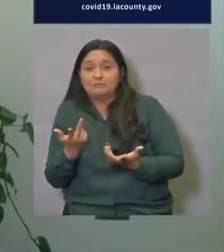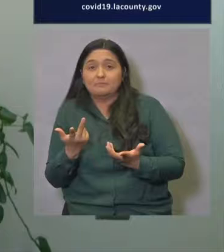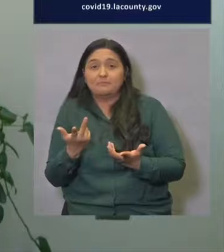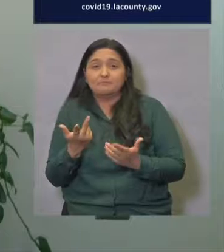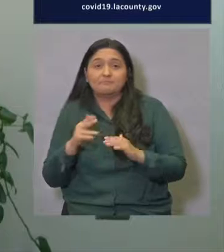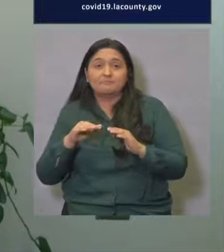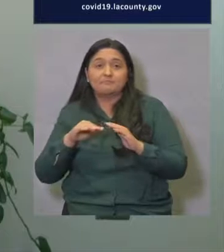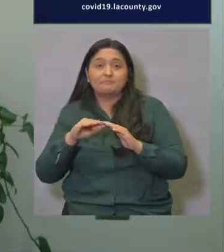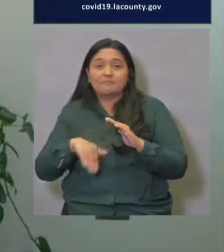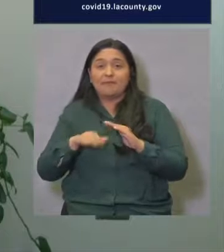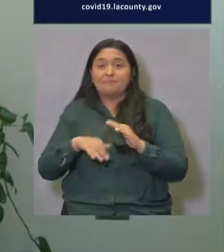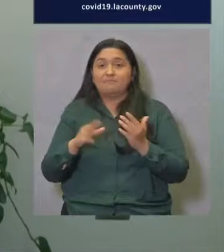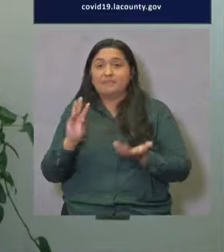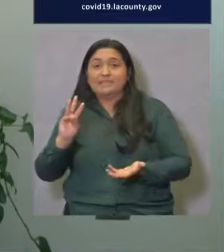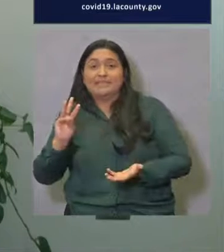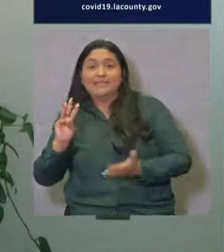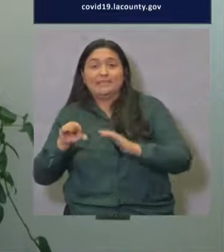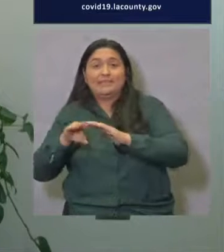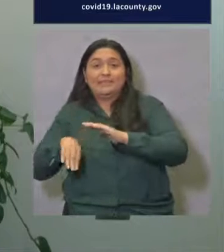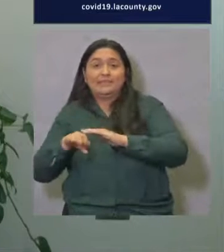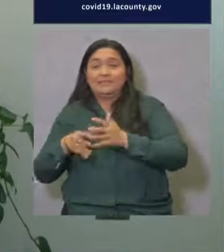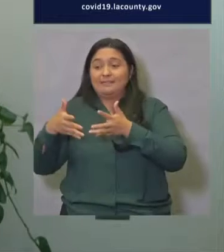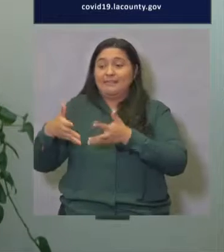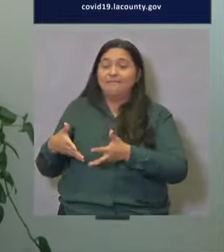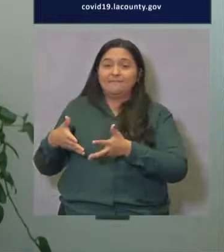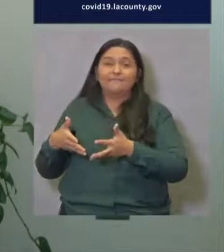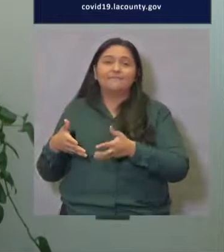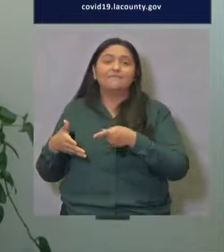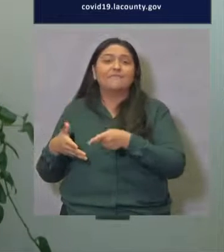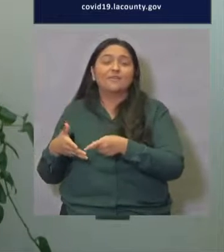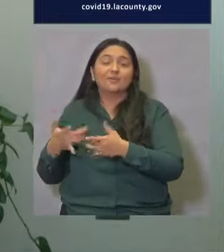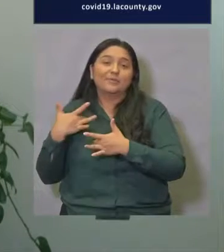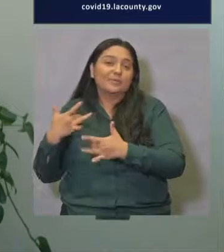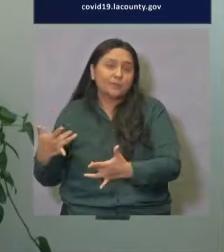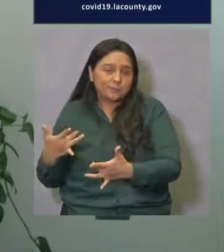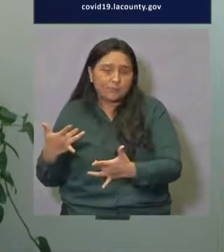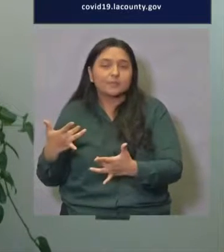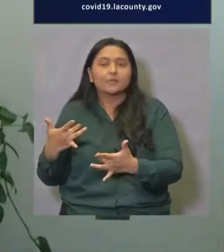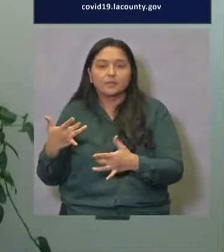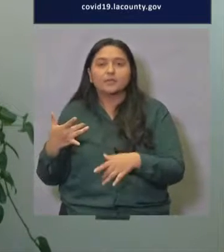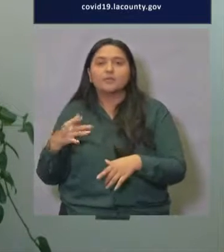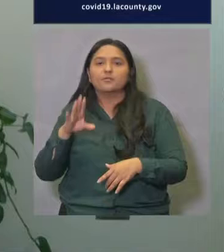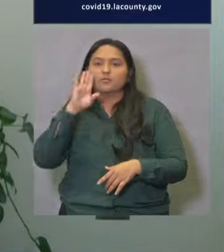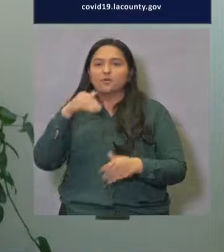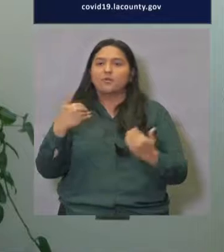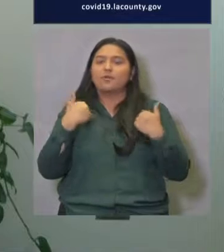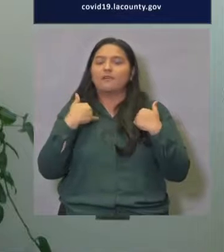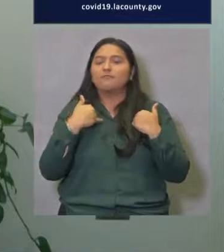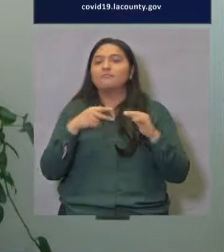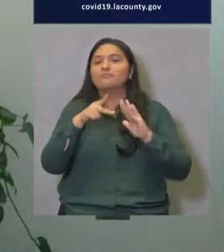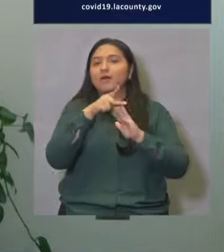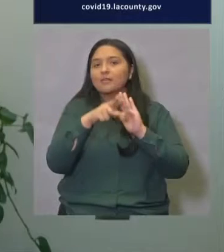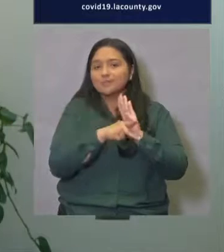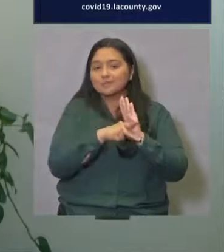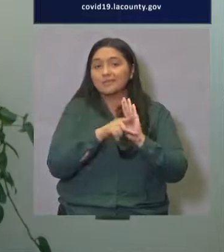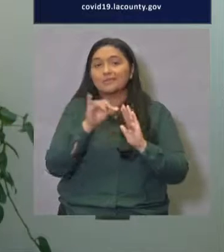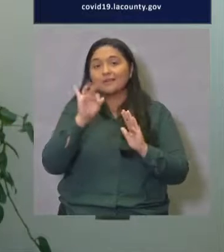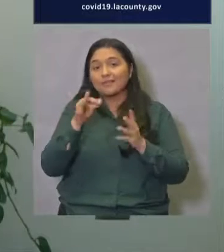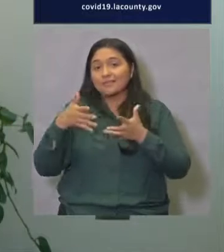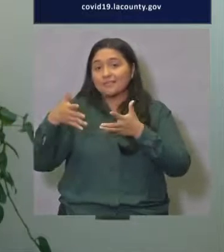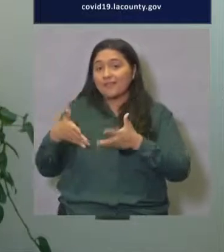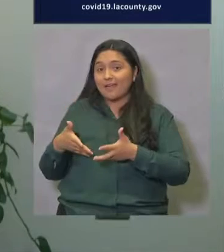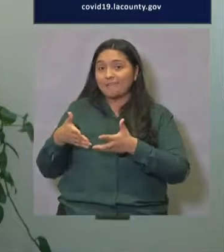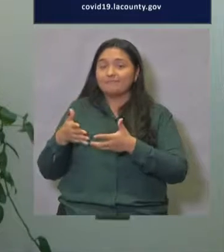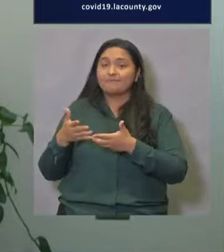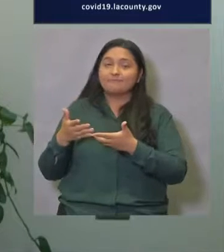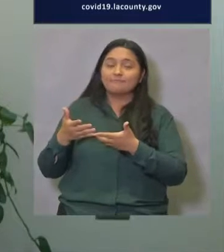less than half a dozen. And those are usually, as you know, we have a policy of if we have additional